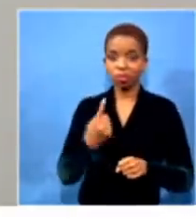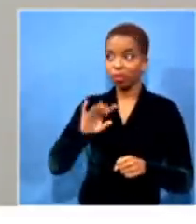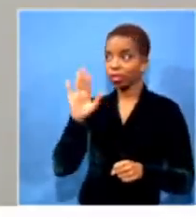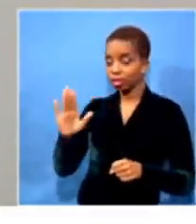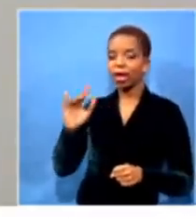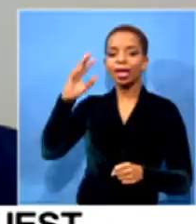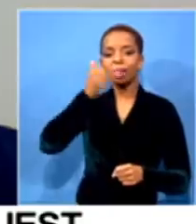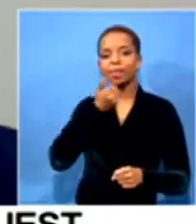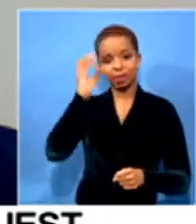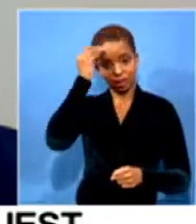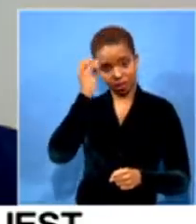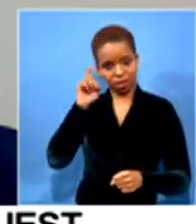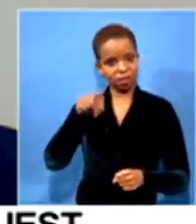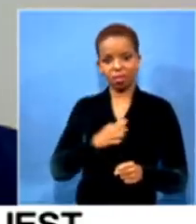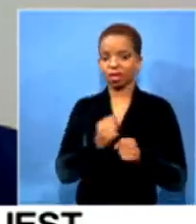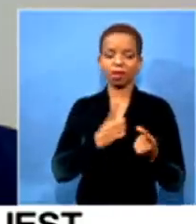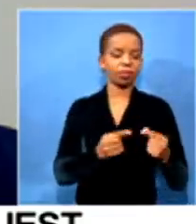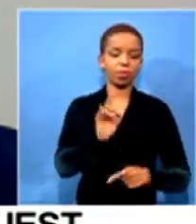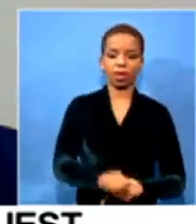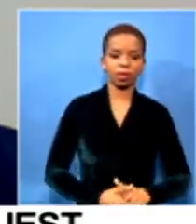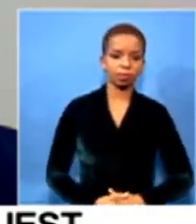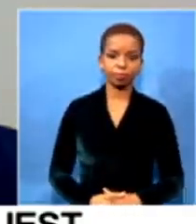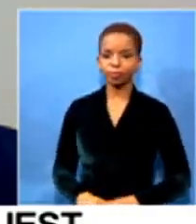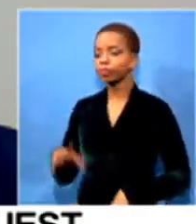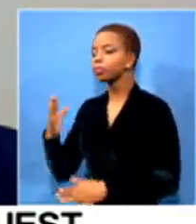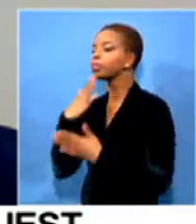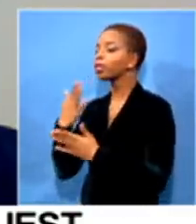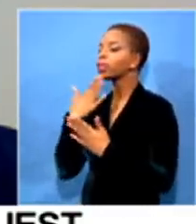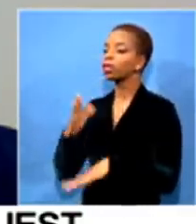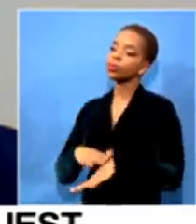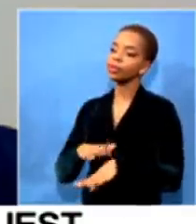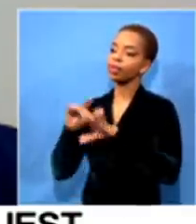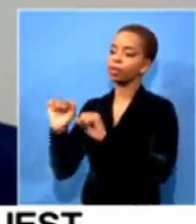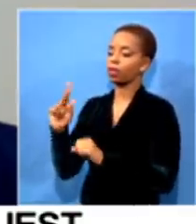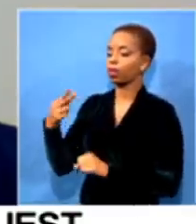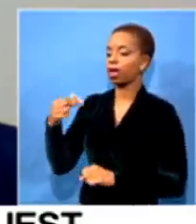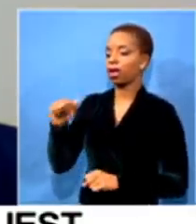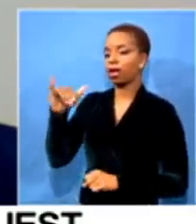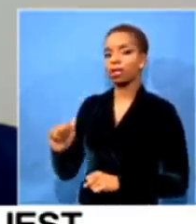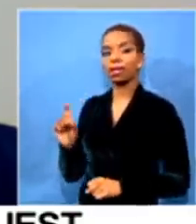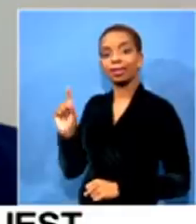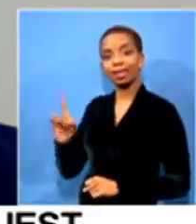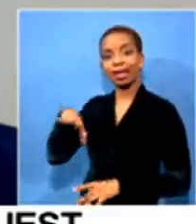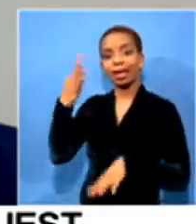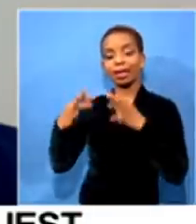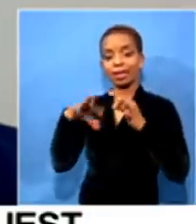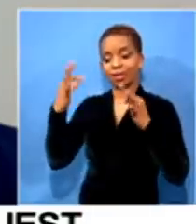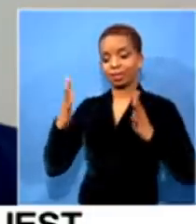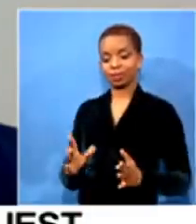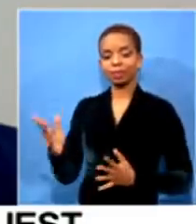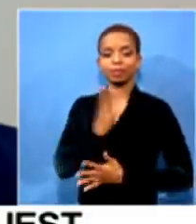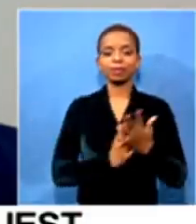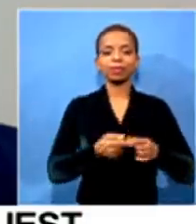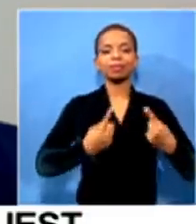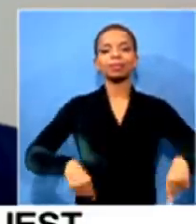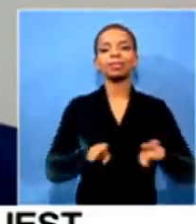do that. Khaya, thanks so much for your time. Khaya Sithole is an analyst talking to us about South African Airways and the